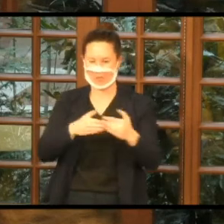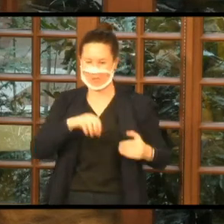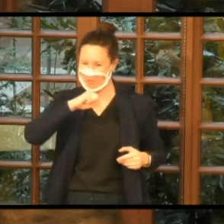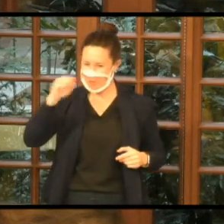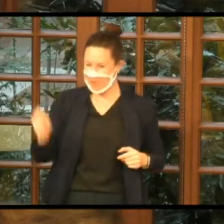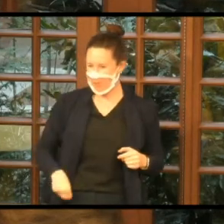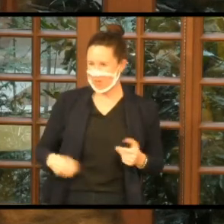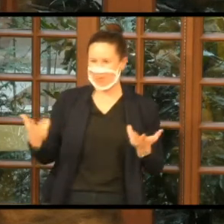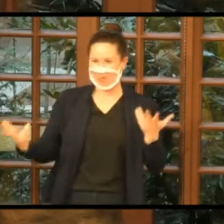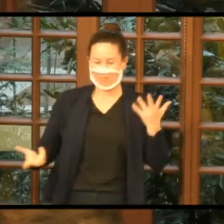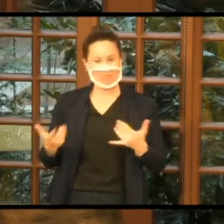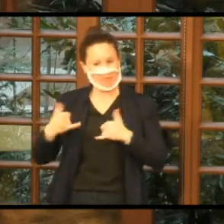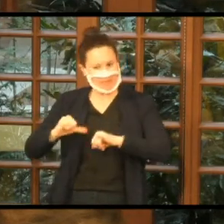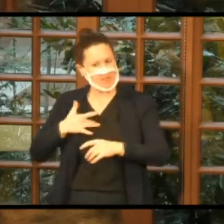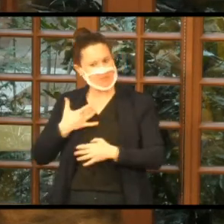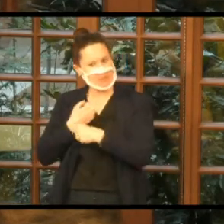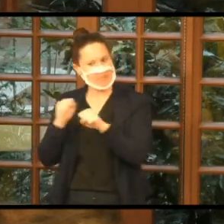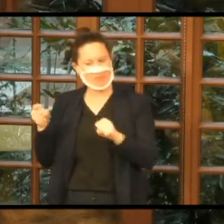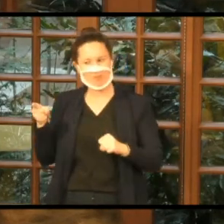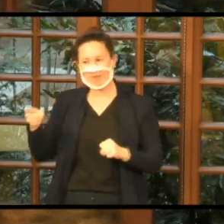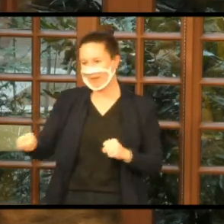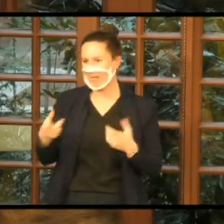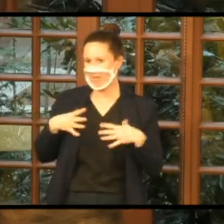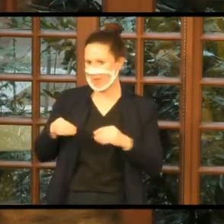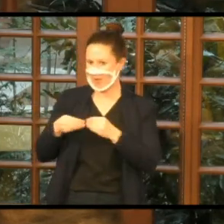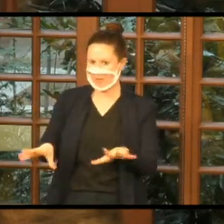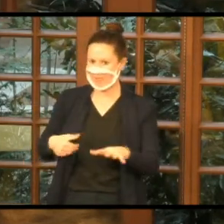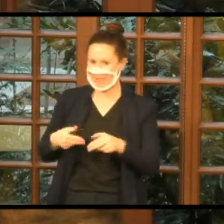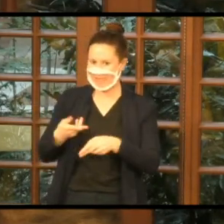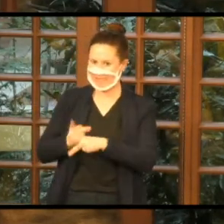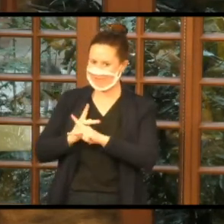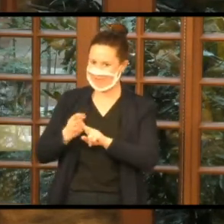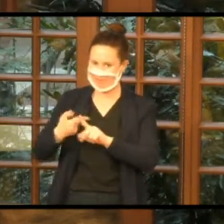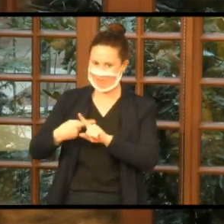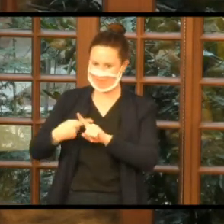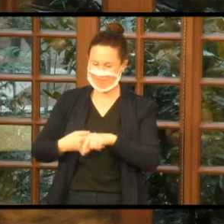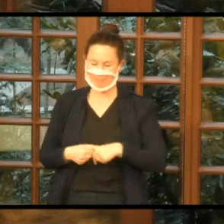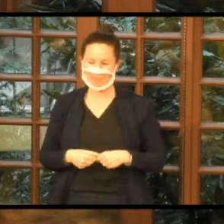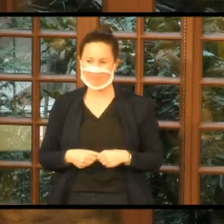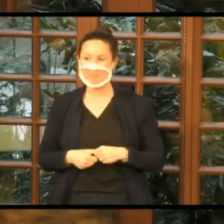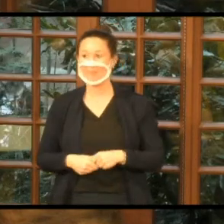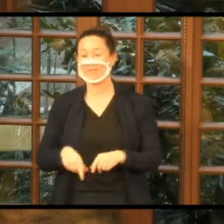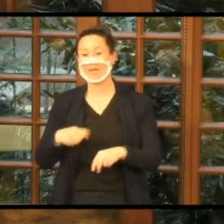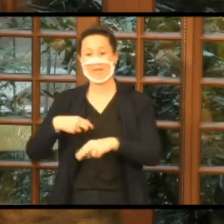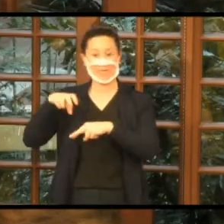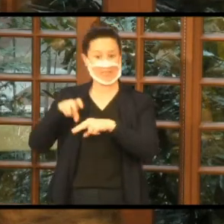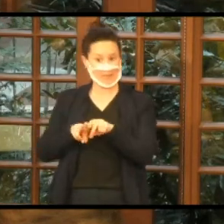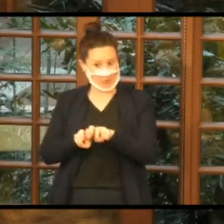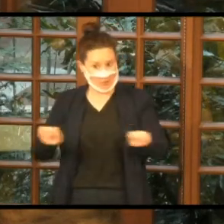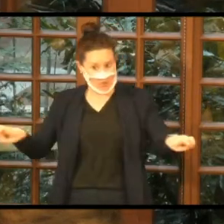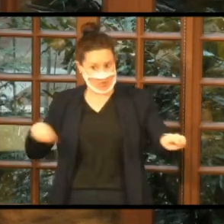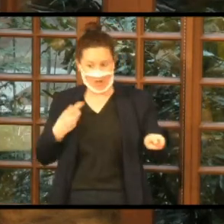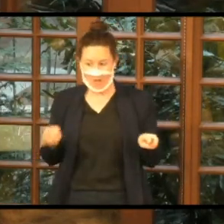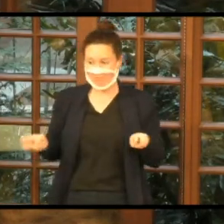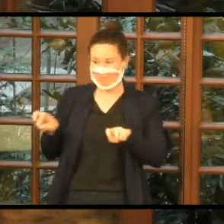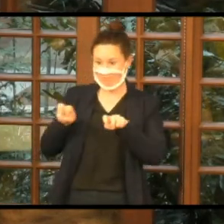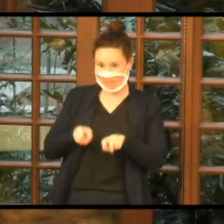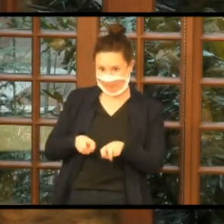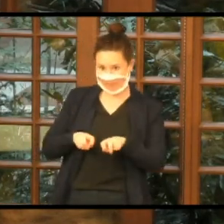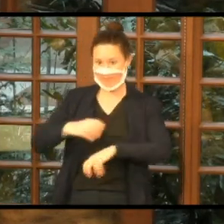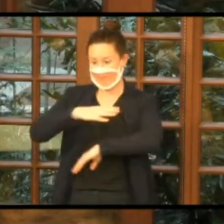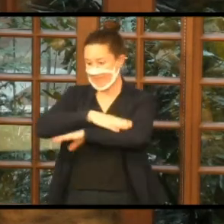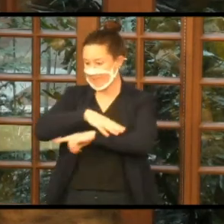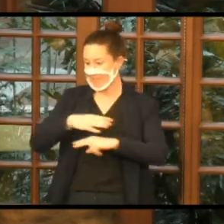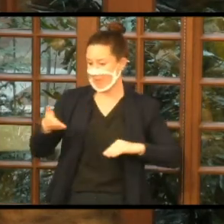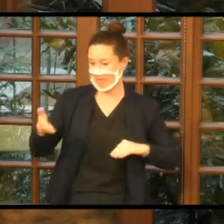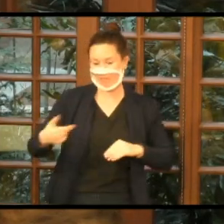Even so, I feel safe there. I can't lose my lease. I sit on the edge of the sofa. The polished table holds a second cup